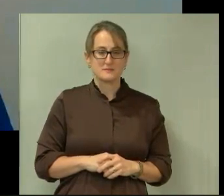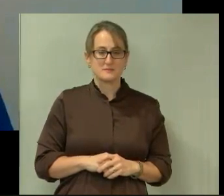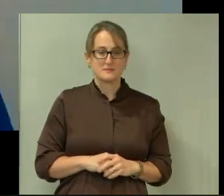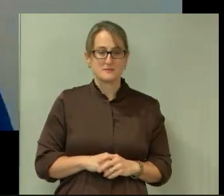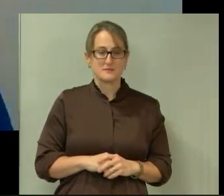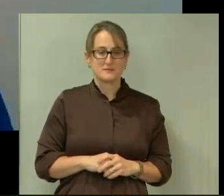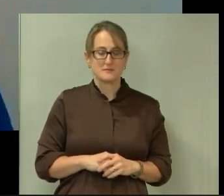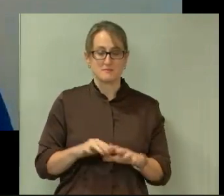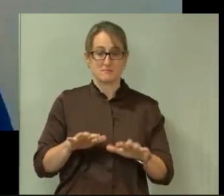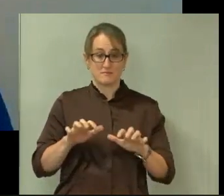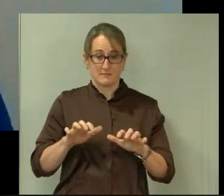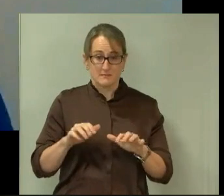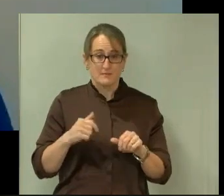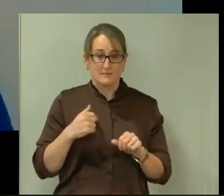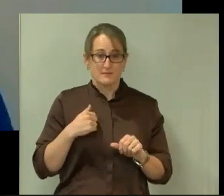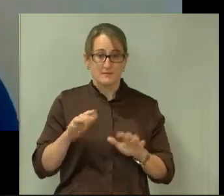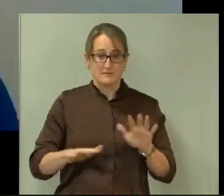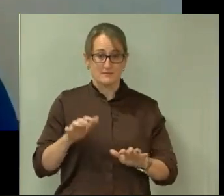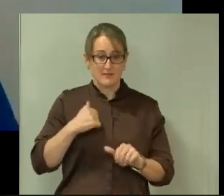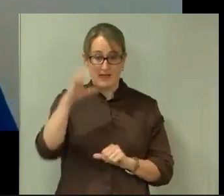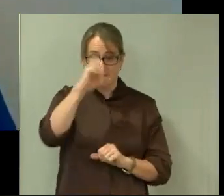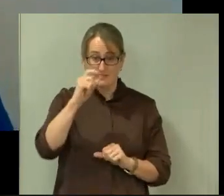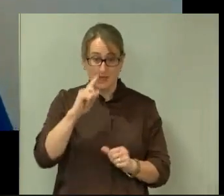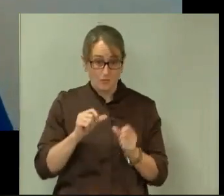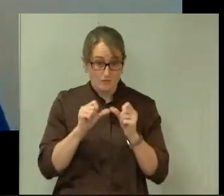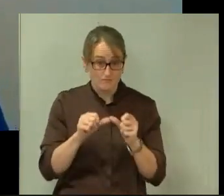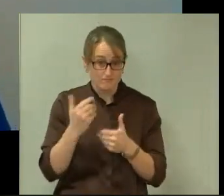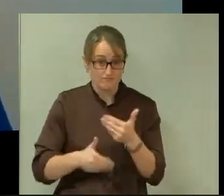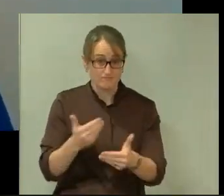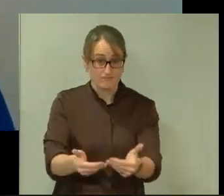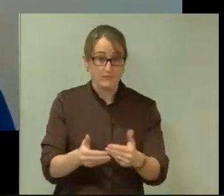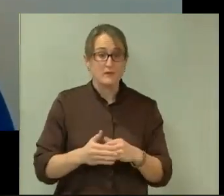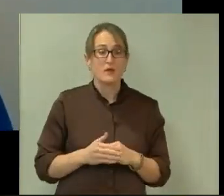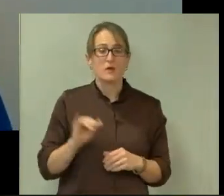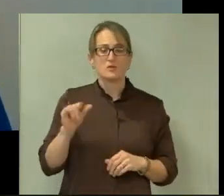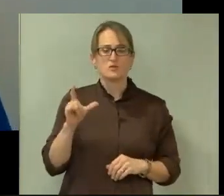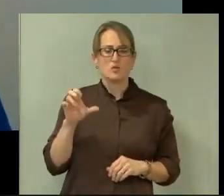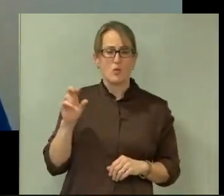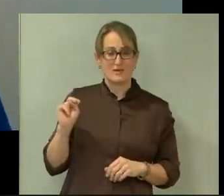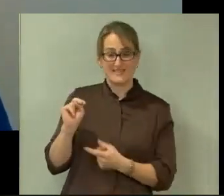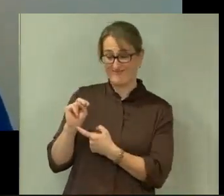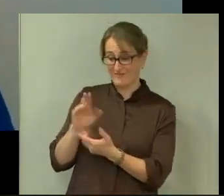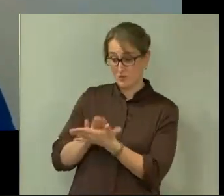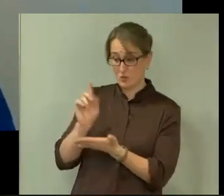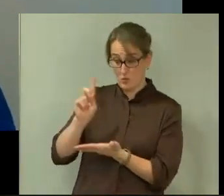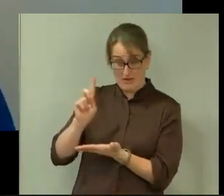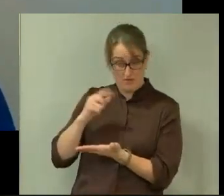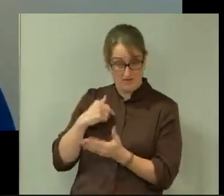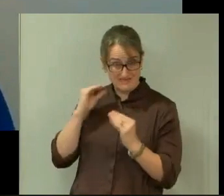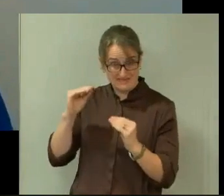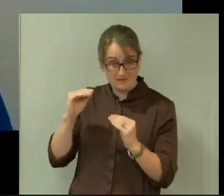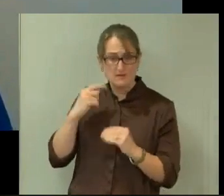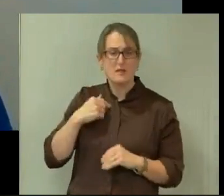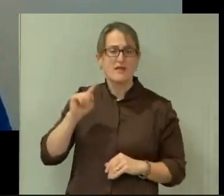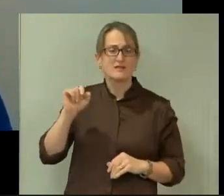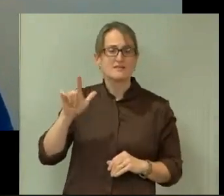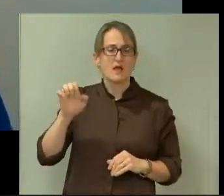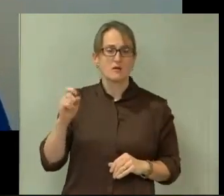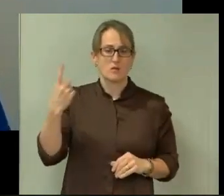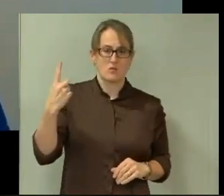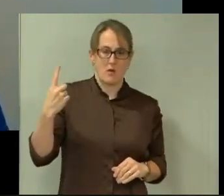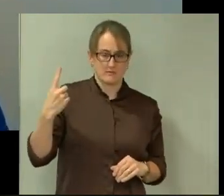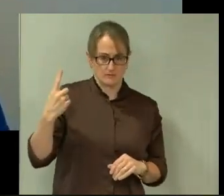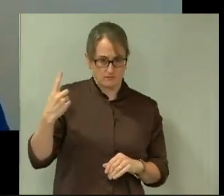I guess I will continue, sorry. Jordan is a Title I elementary school. Their return needs to be